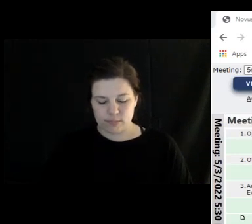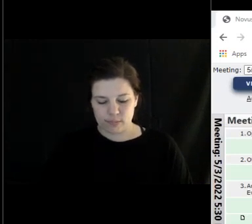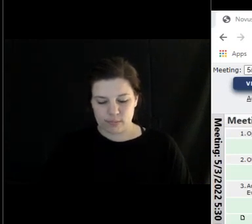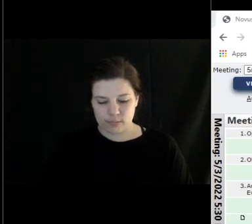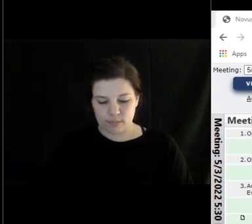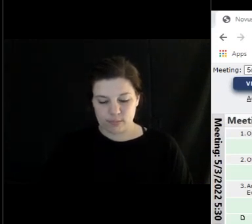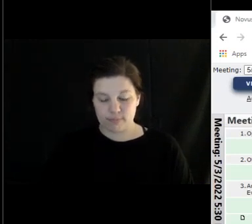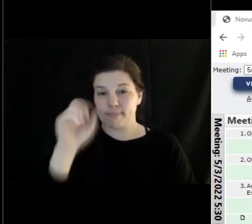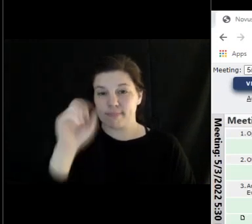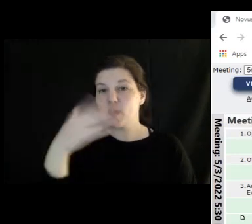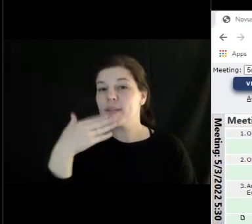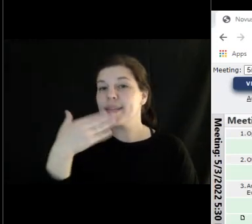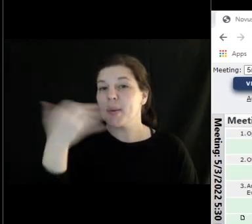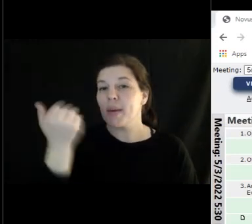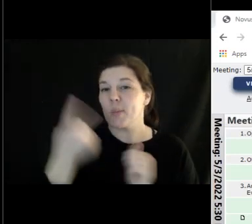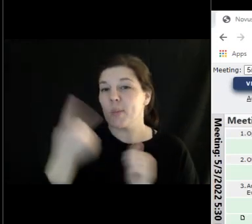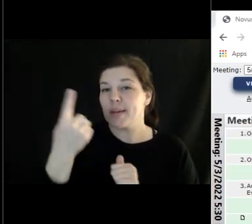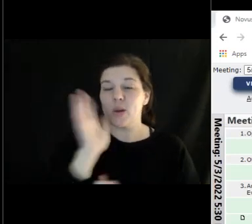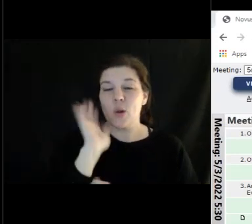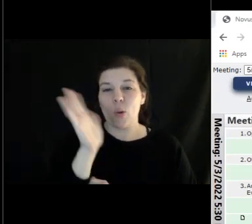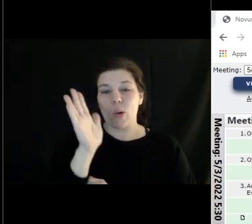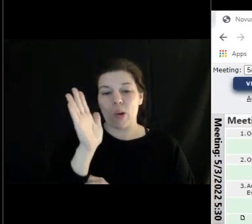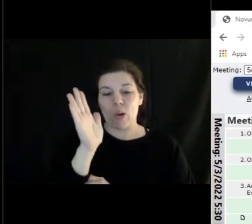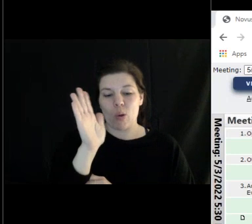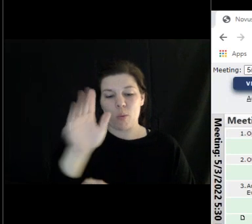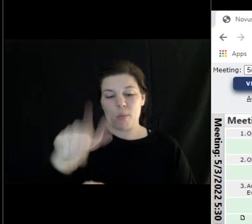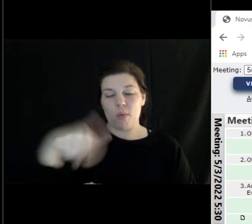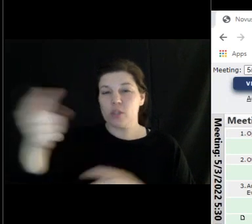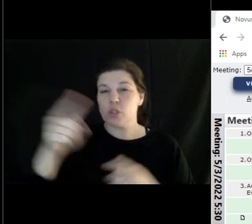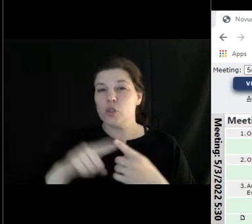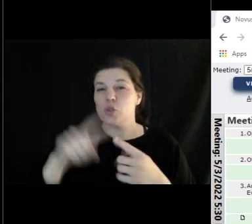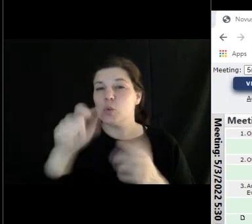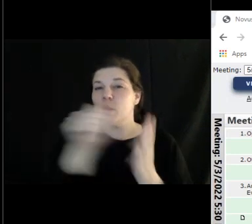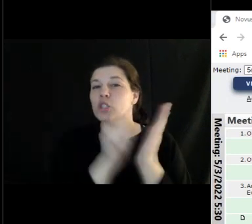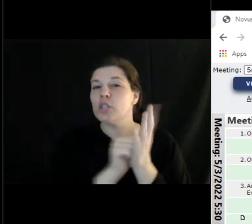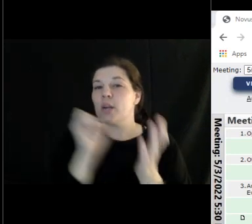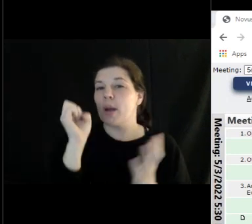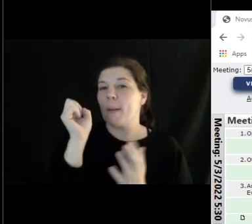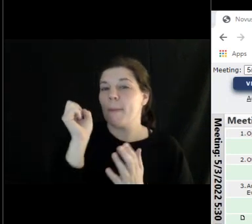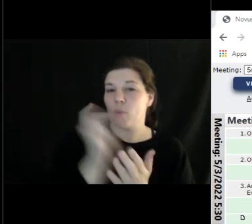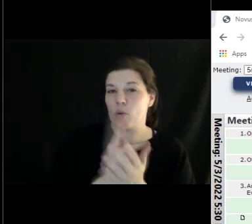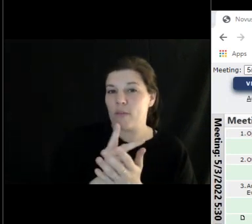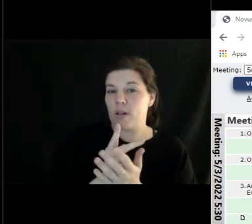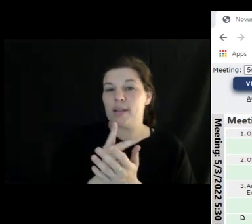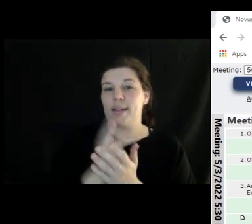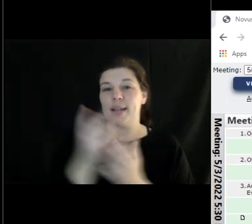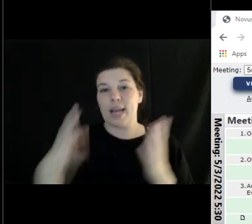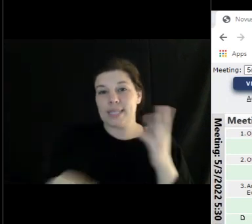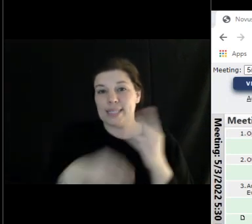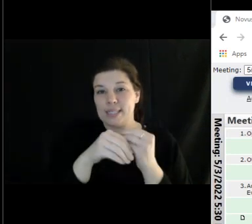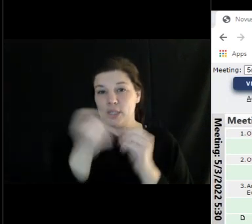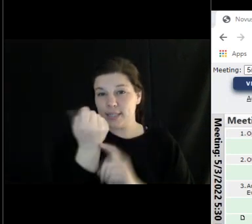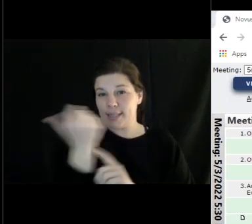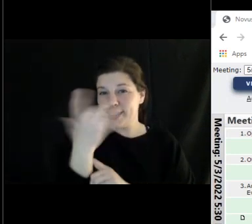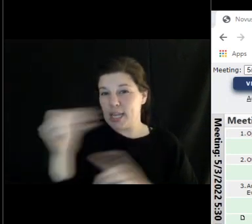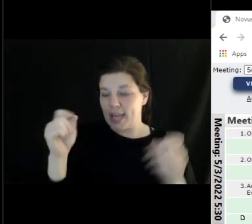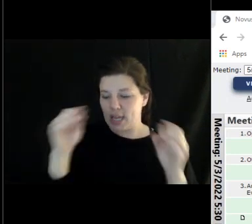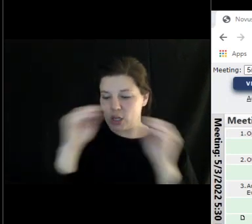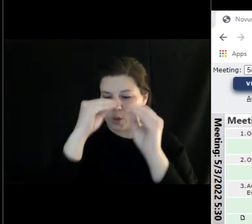All right, thank you, everybody. We're going to move on to agenda approval, additions, deletions, and corrections to the